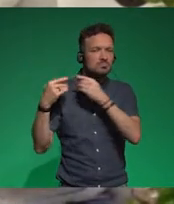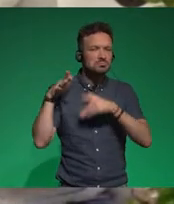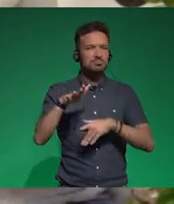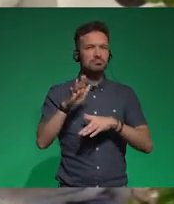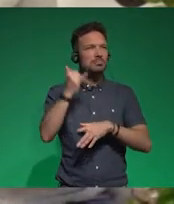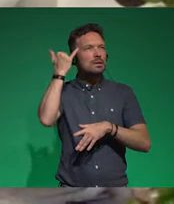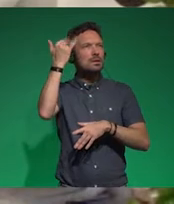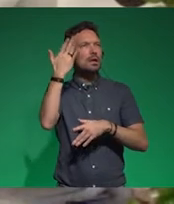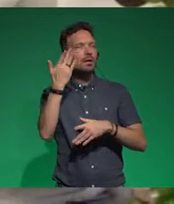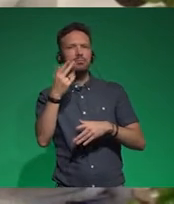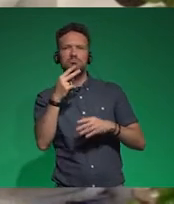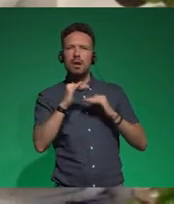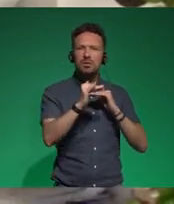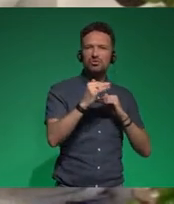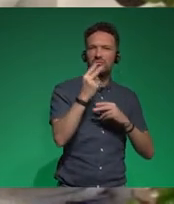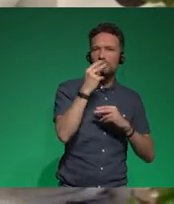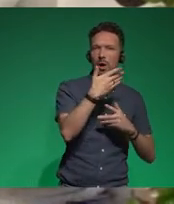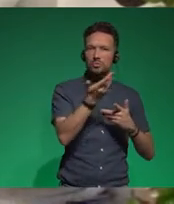landscapes as a container